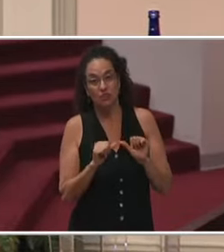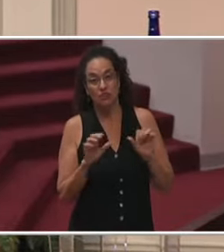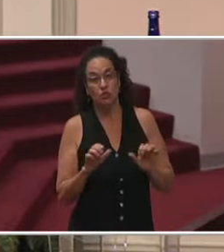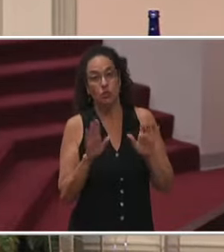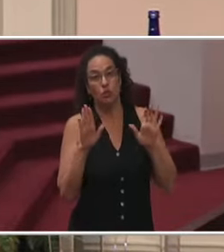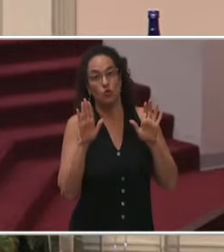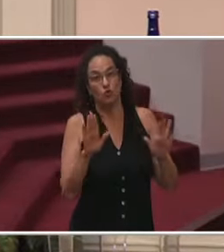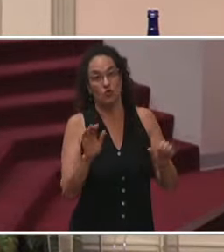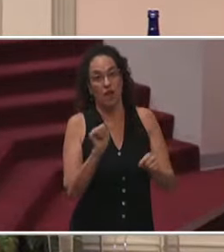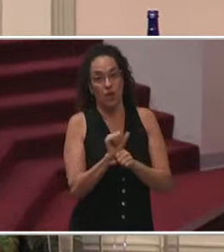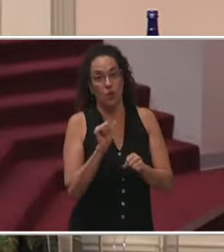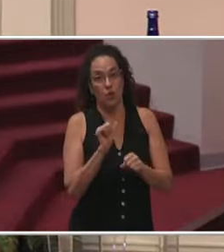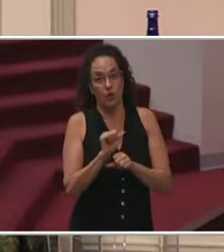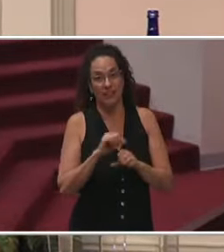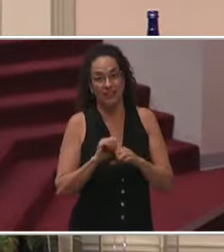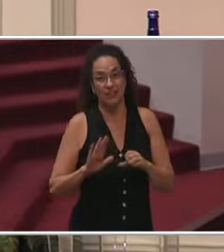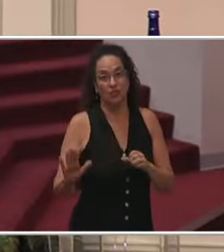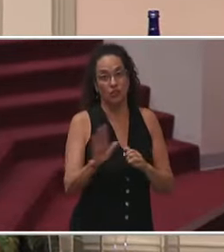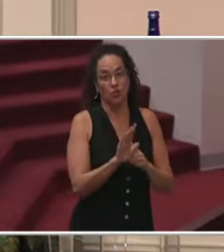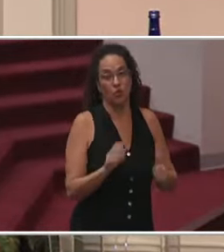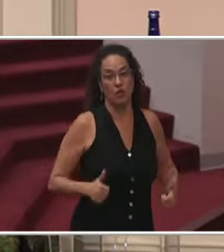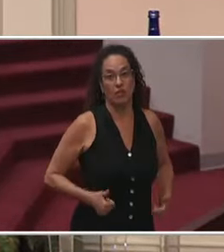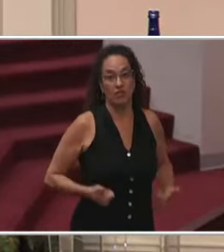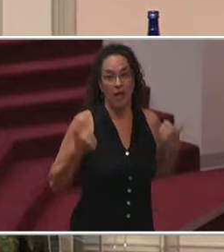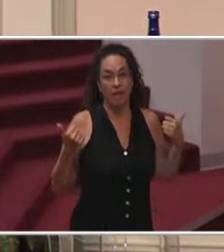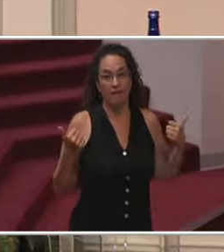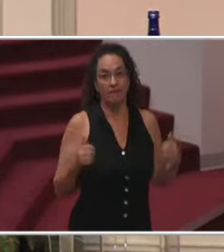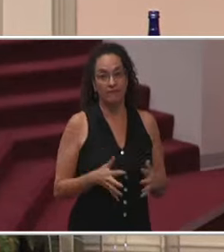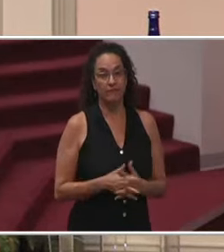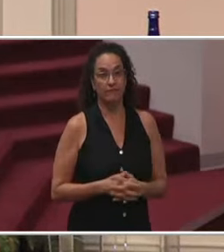great work in your life.